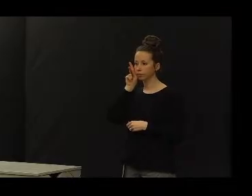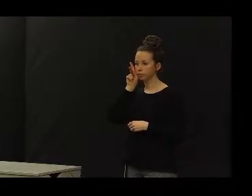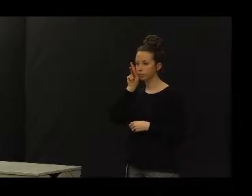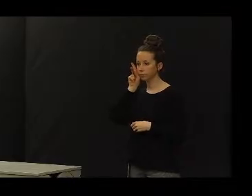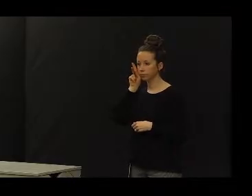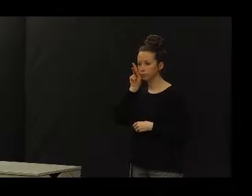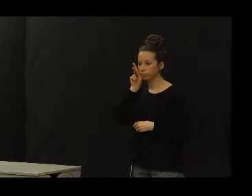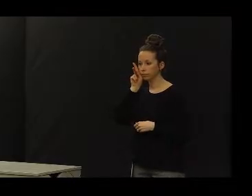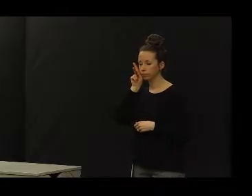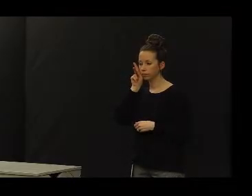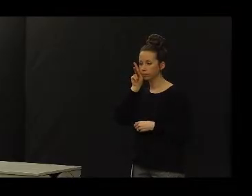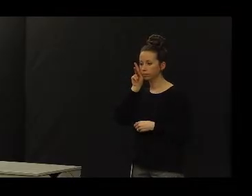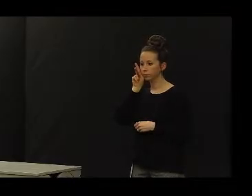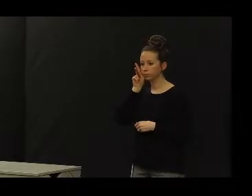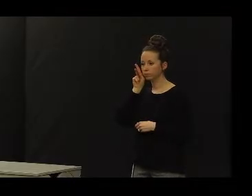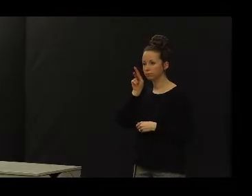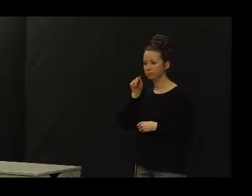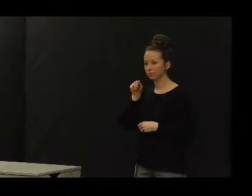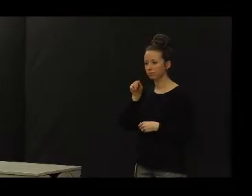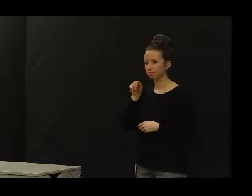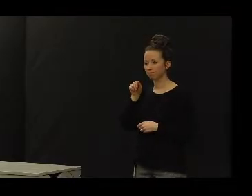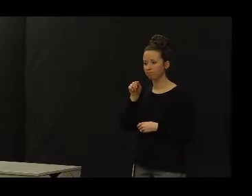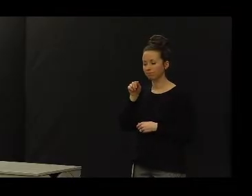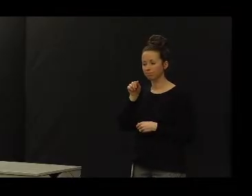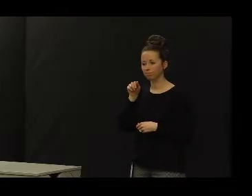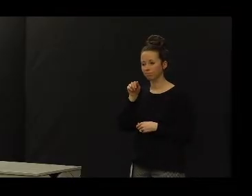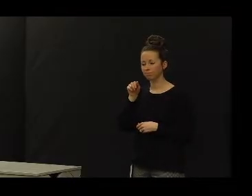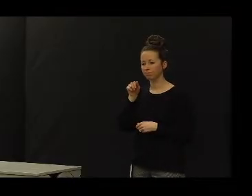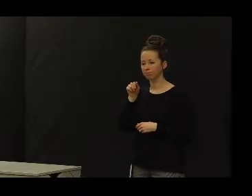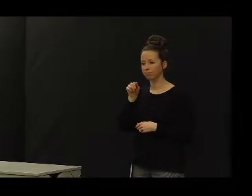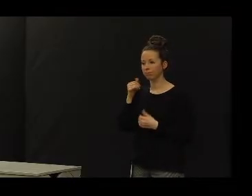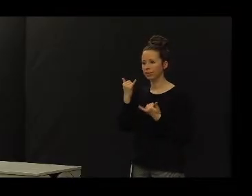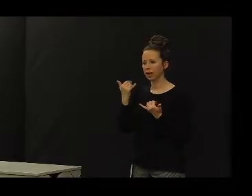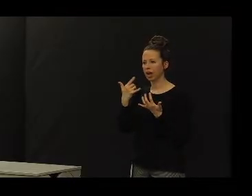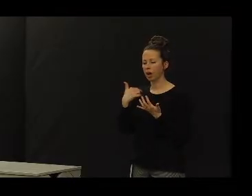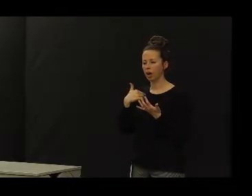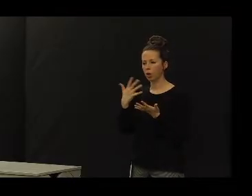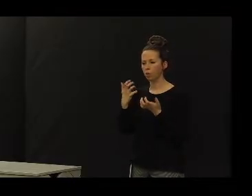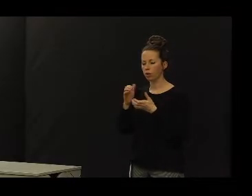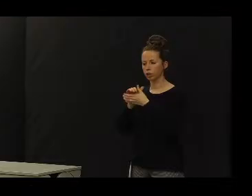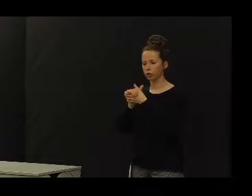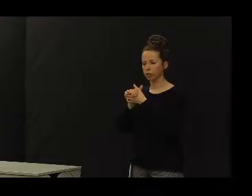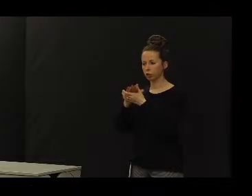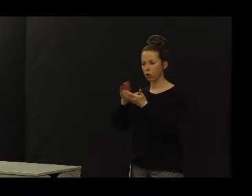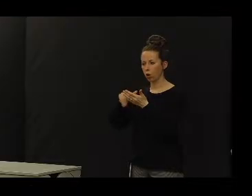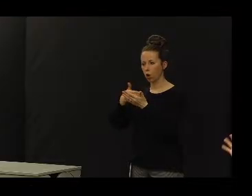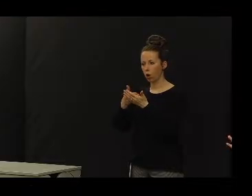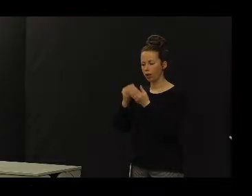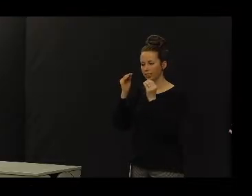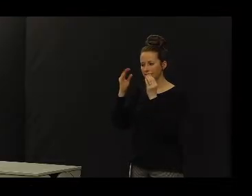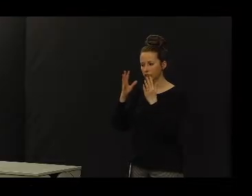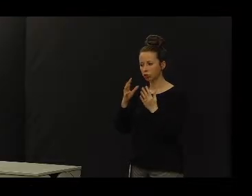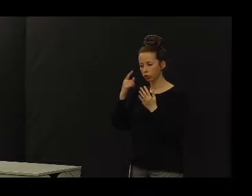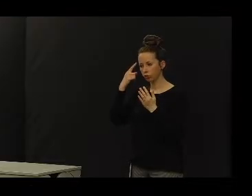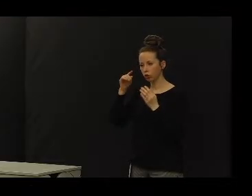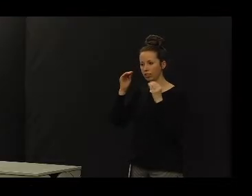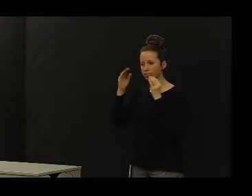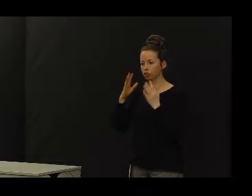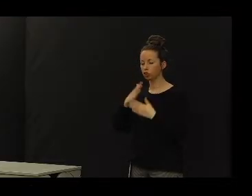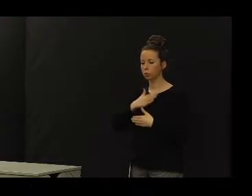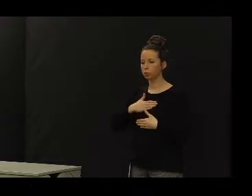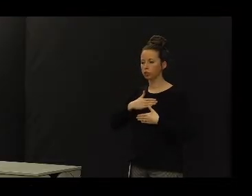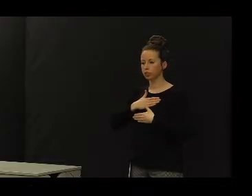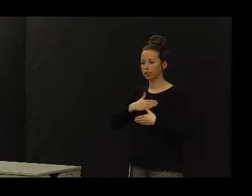I also want to congratulate all the teachers for Teacher Appreciation Week.